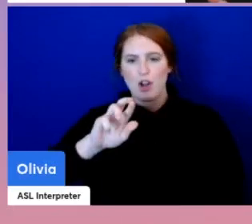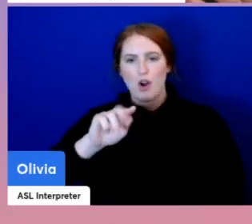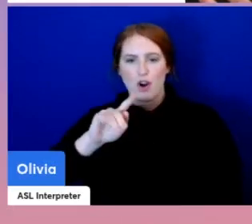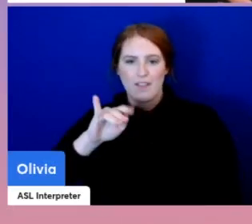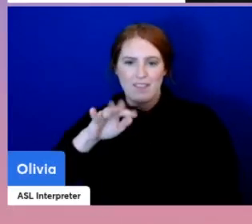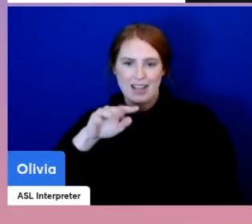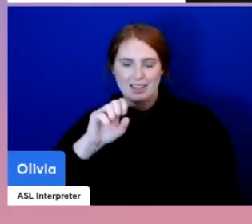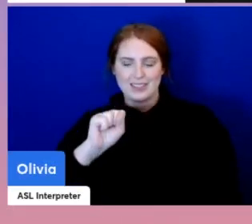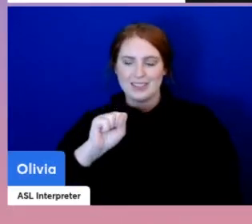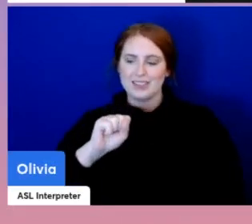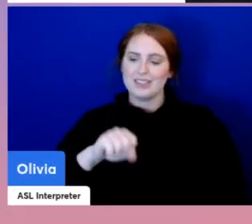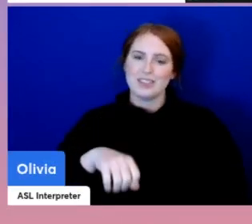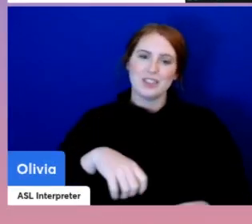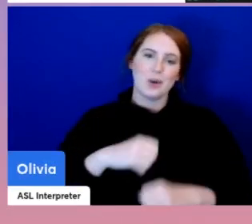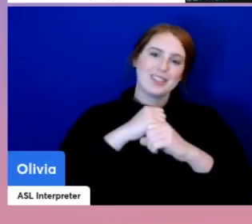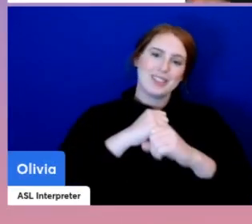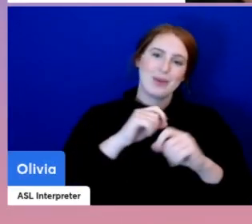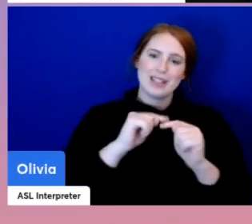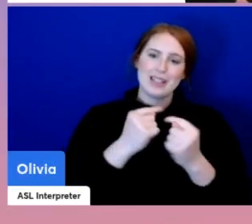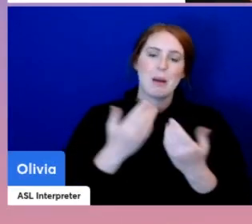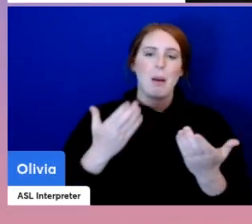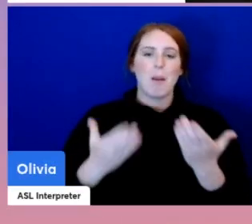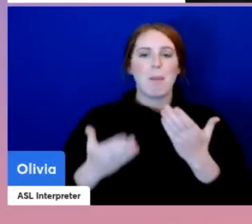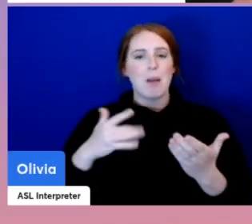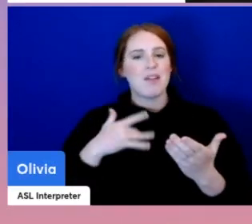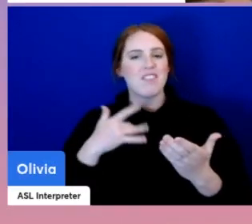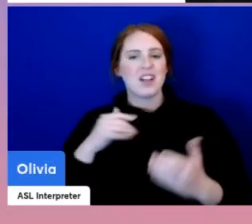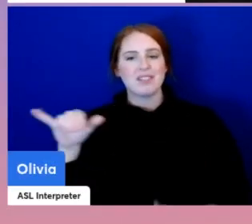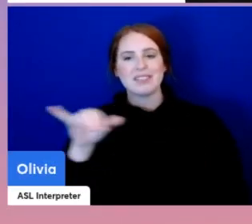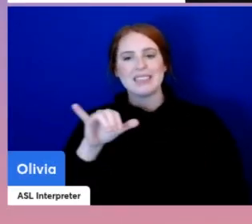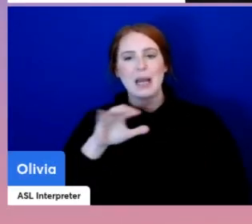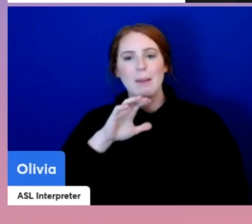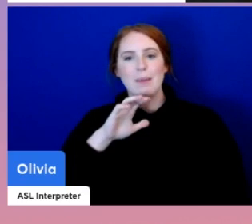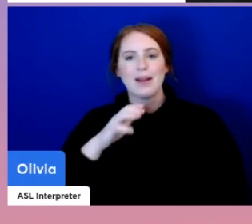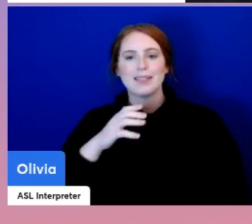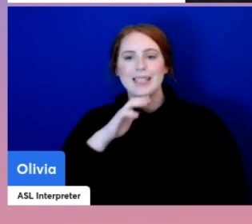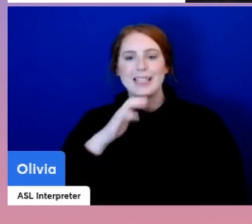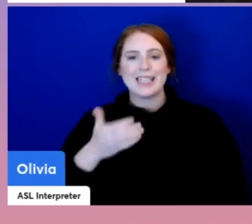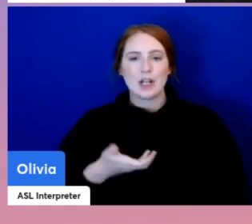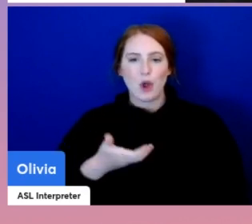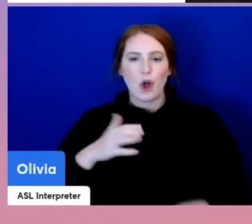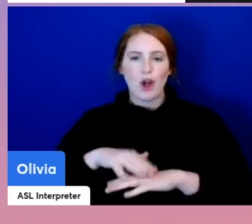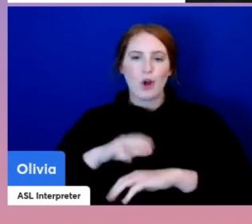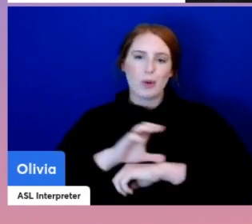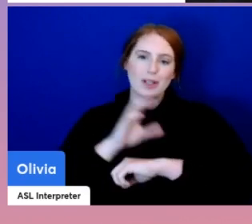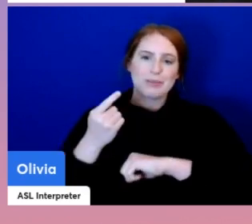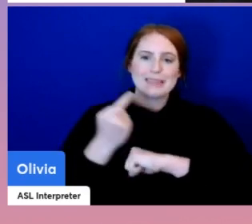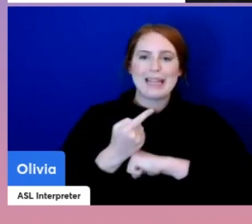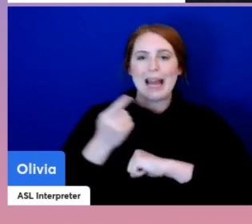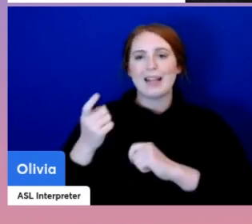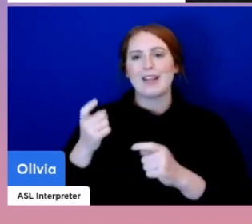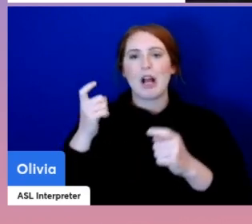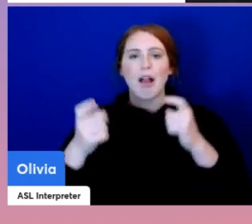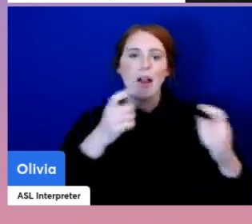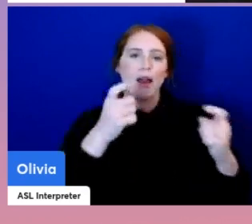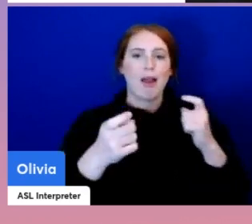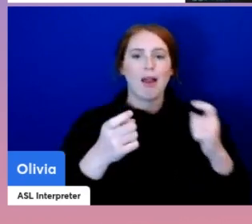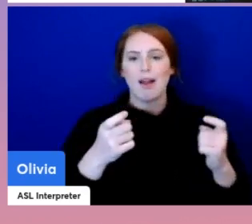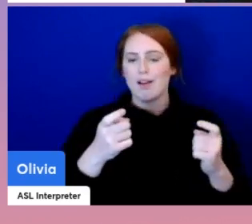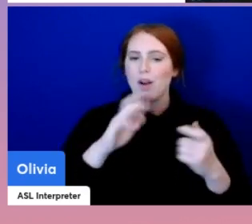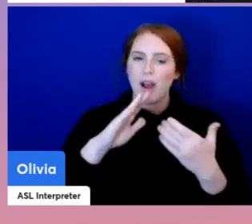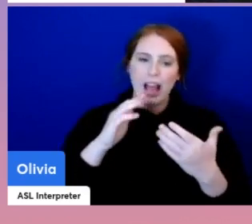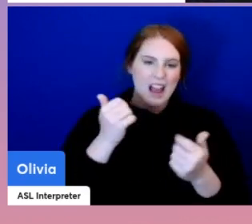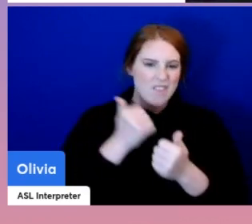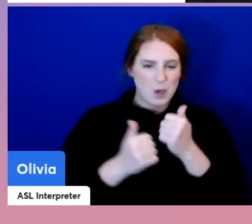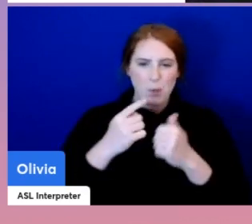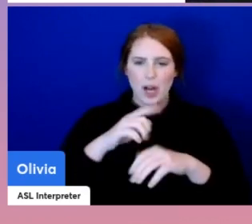be feeling a little bit like Santa Claus on Christmas Day, distributing gifts of secure artifacts to all the developers in the company. But what's